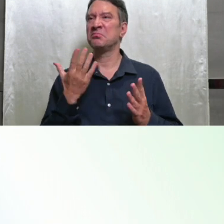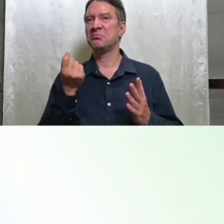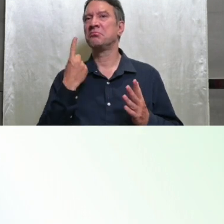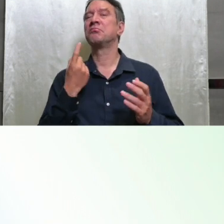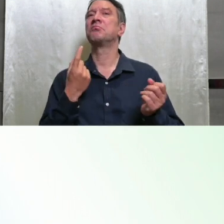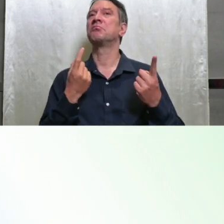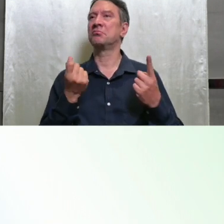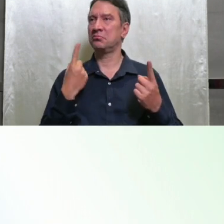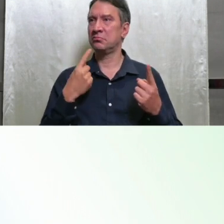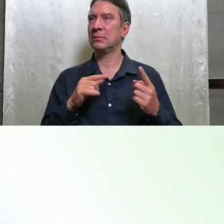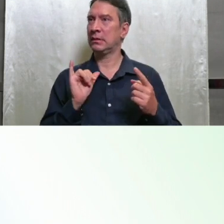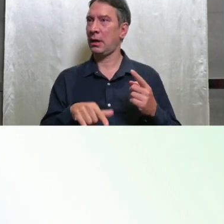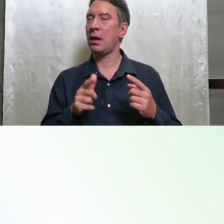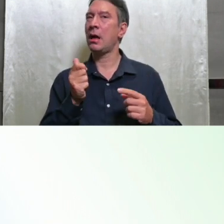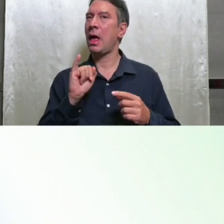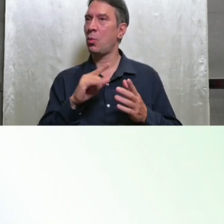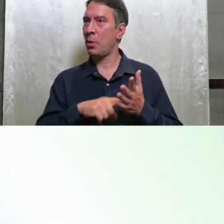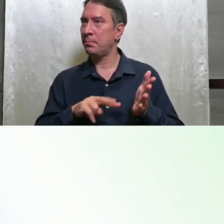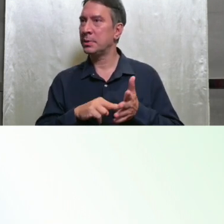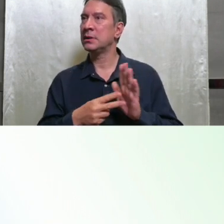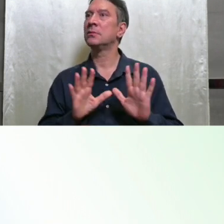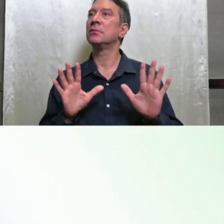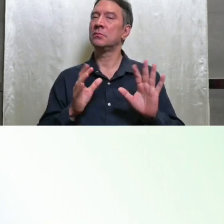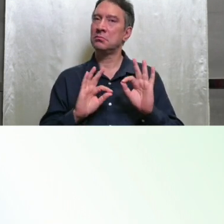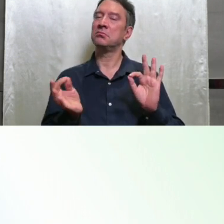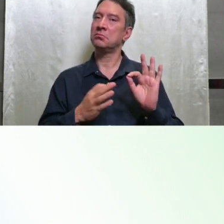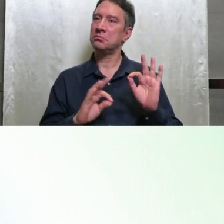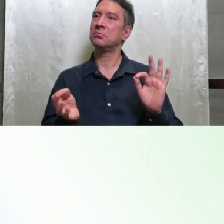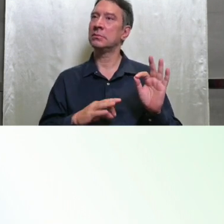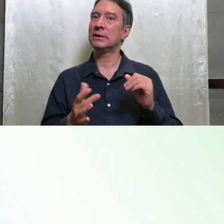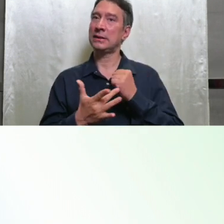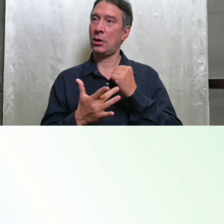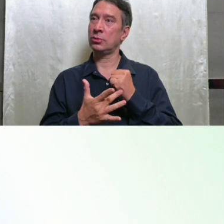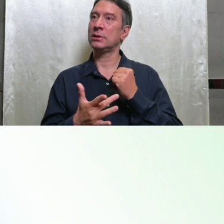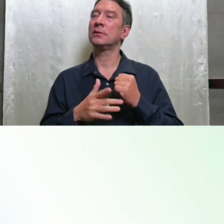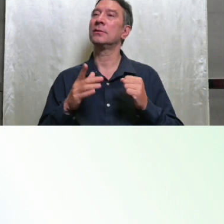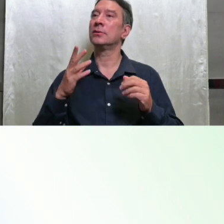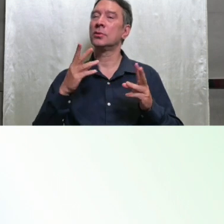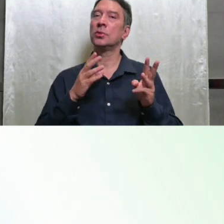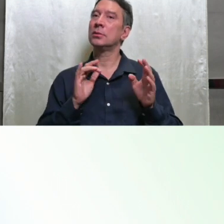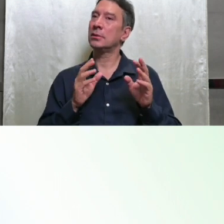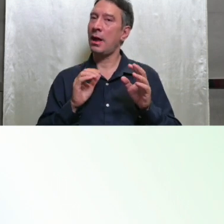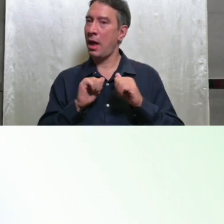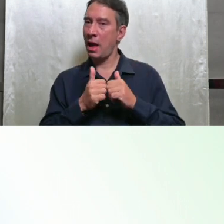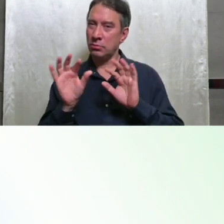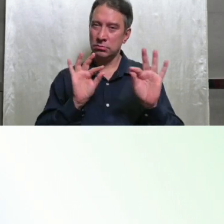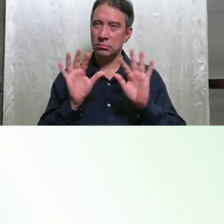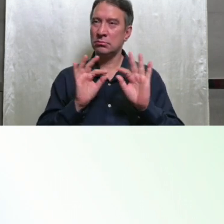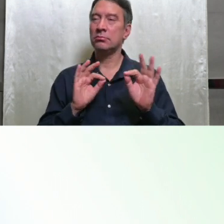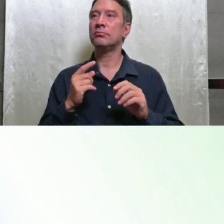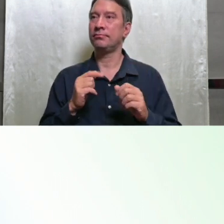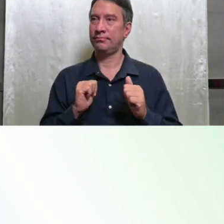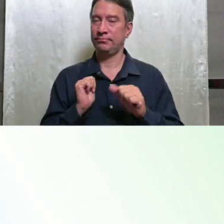to understand technology used in tennis, things like that. So many of these courses are